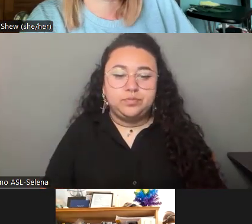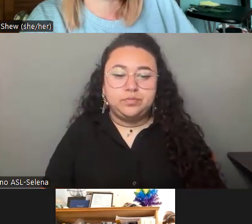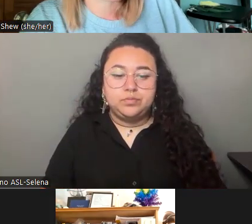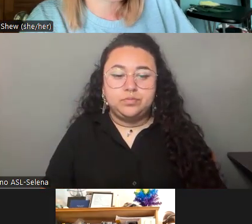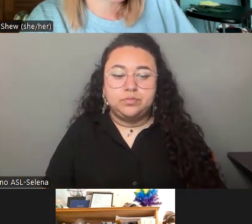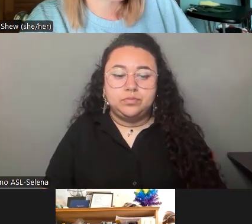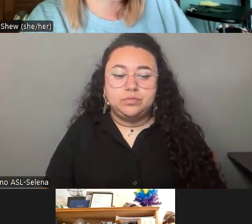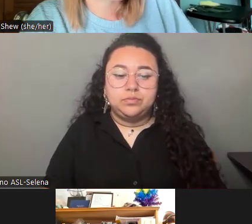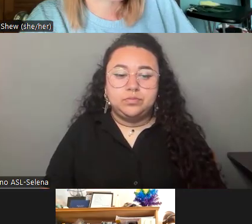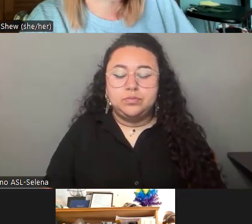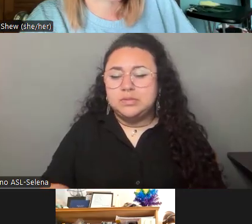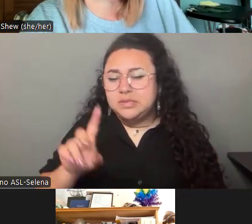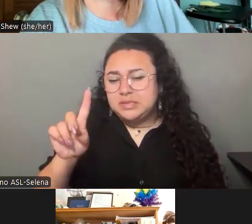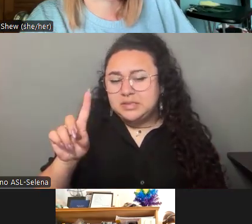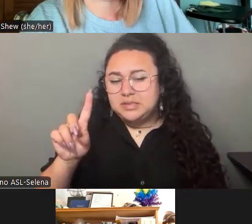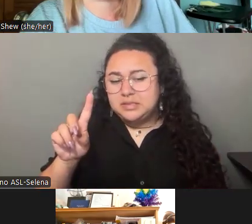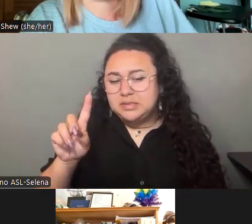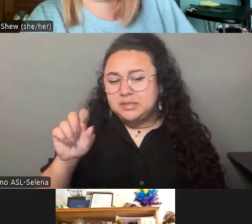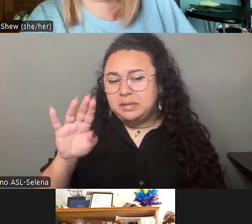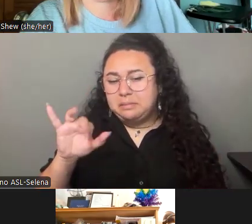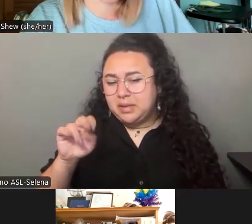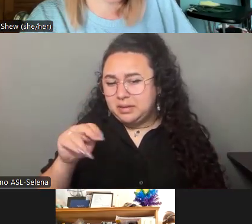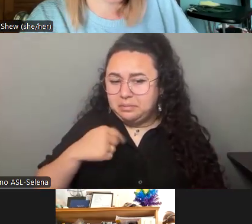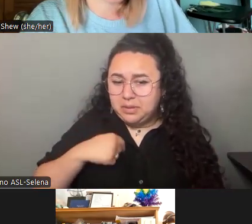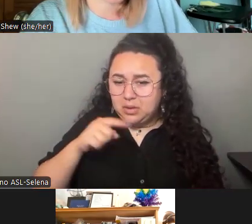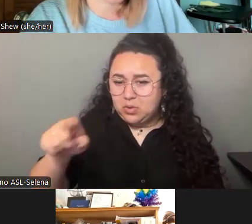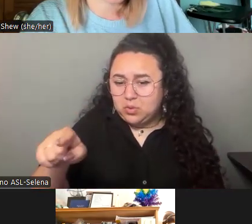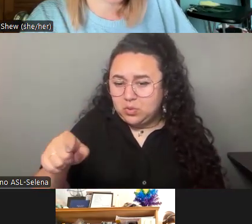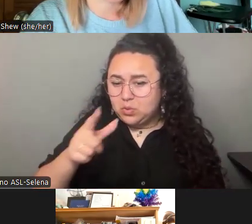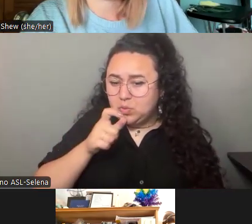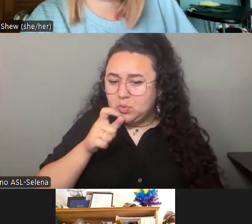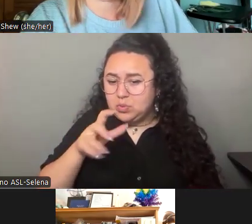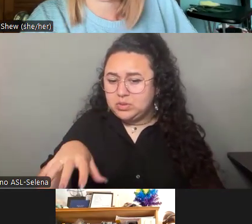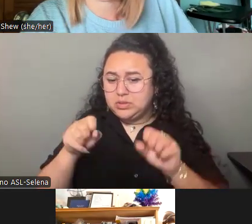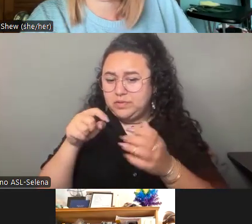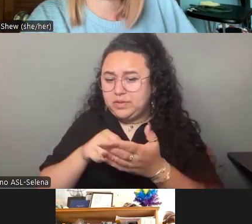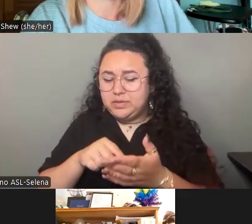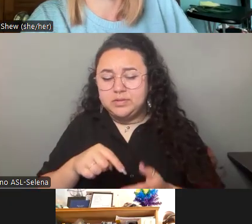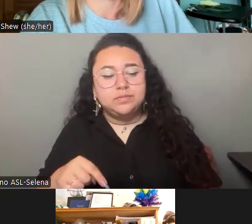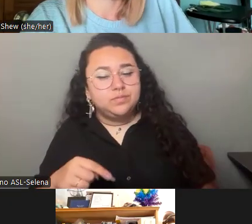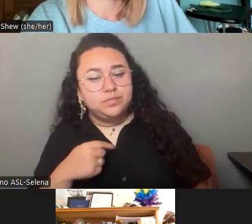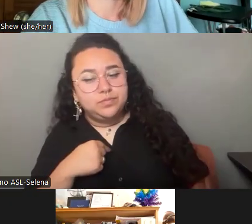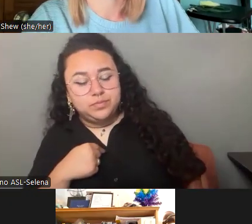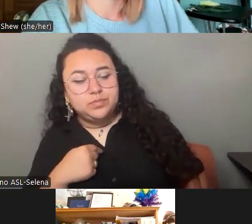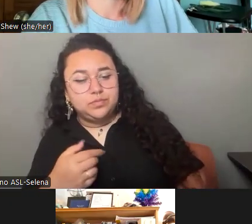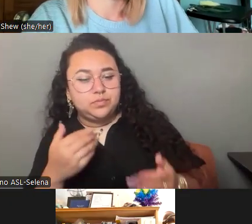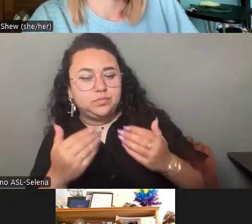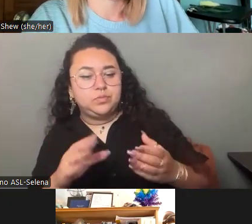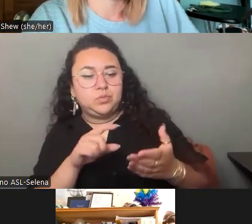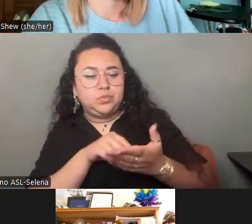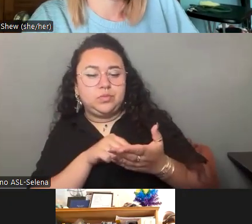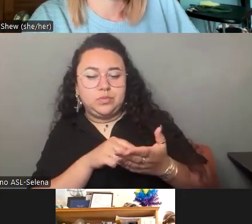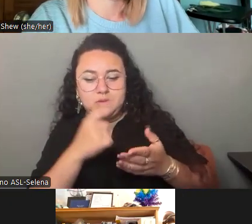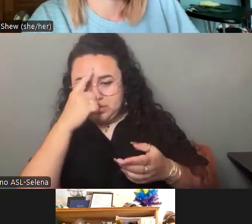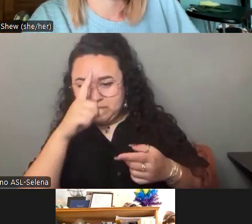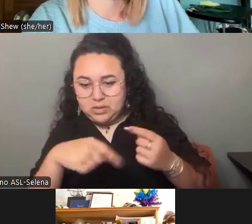uh, Damien, I forget Yeah. which of us was going to take this. Is it me or you? I I can do this. I want to because I want to go. Actually, I was thinking about going a little